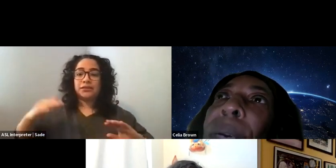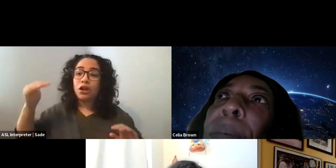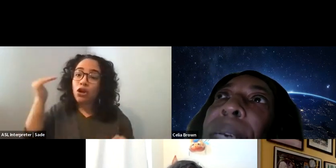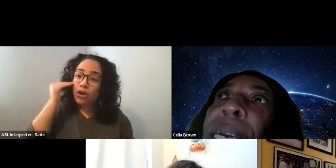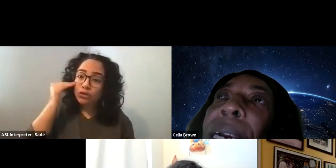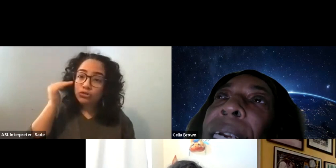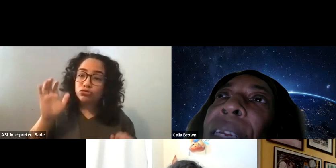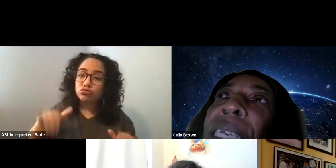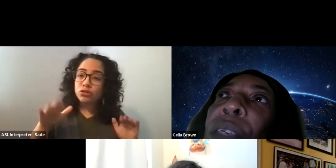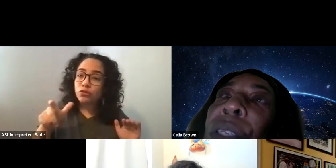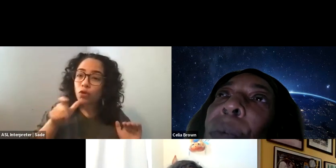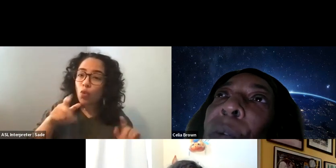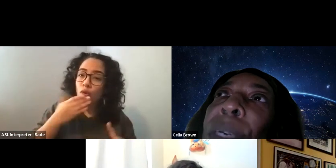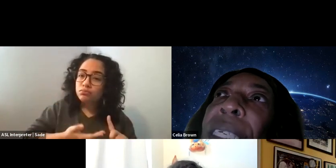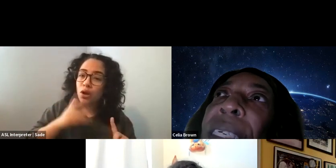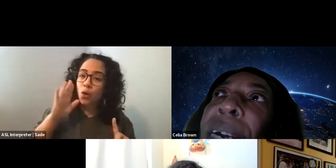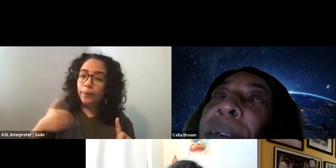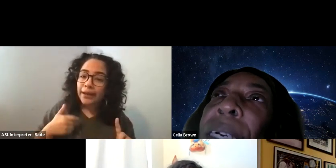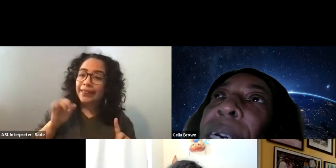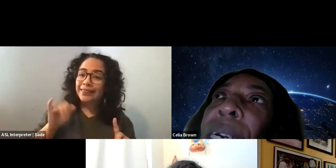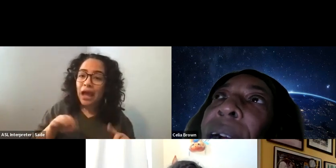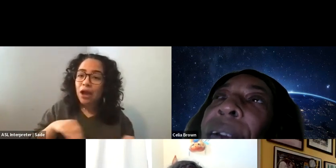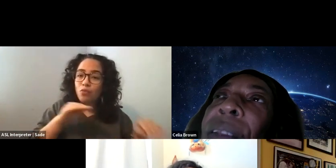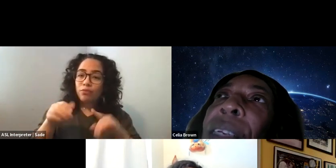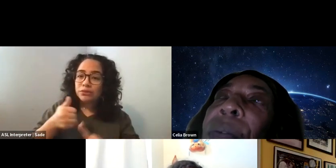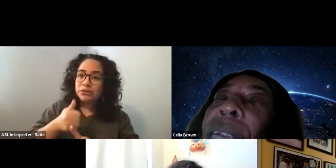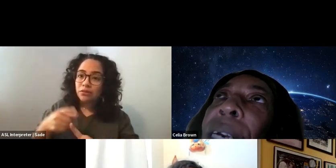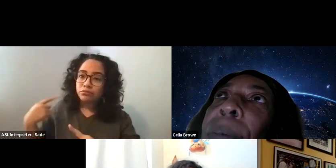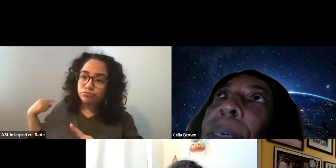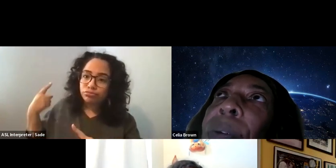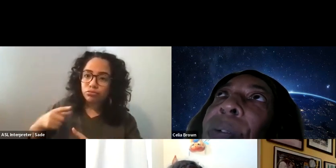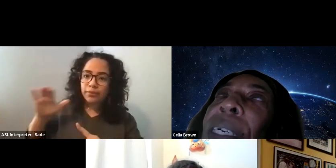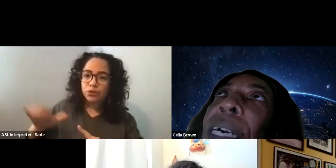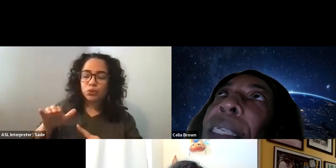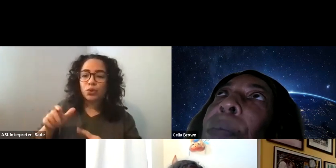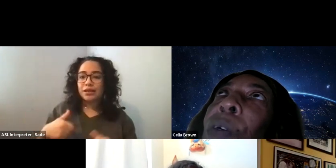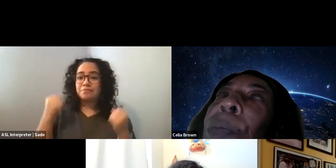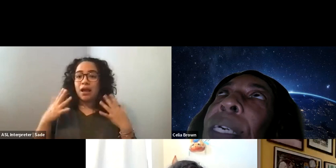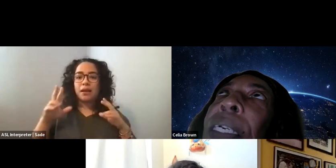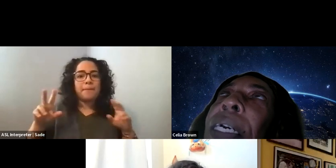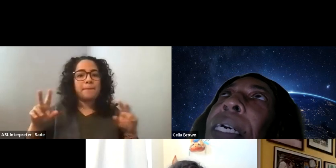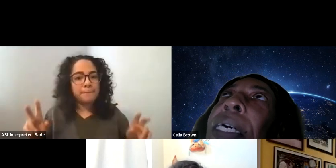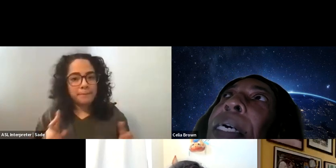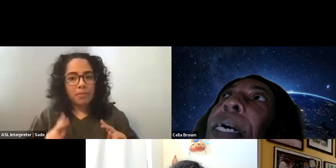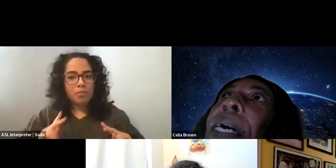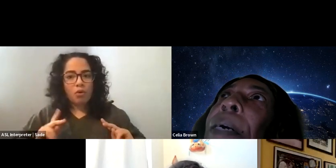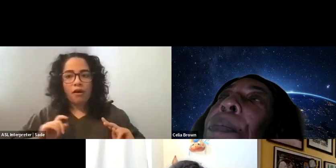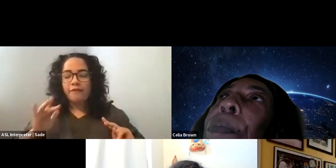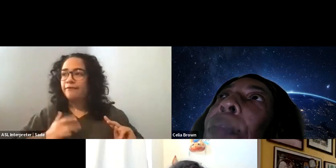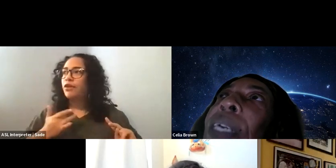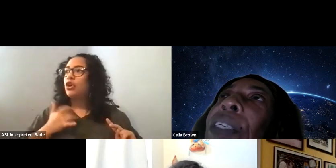I'm going to be. And I think that's what the movement has done. I think a lot of people feel like the movement,